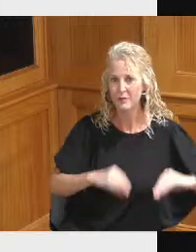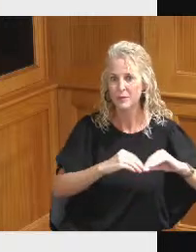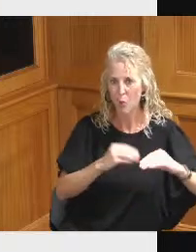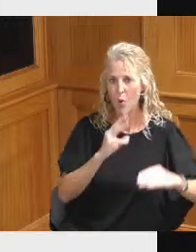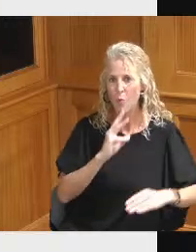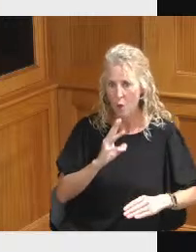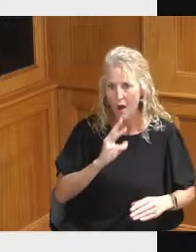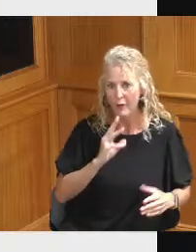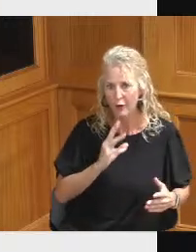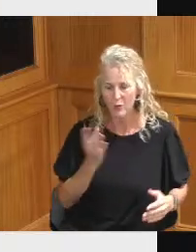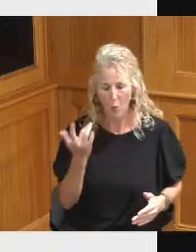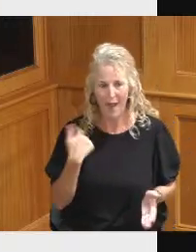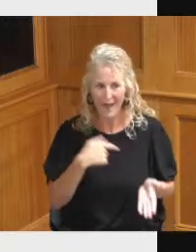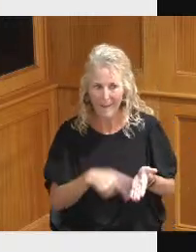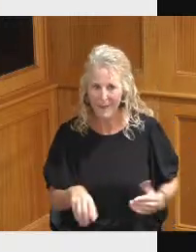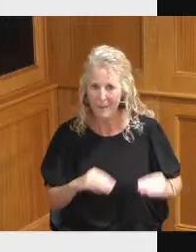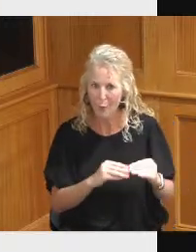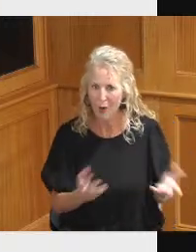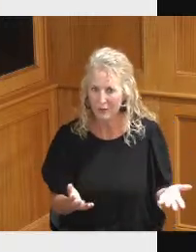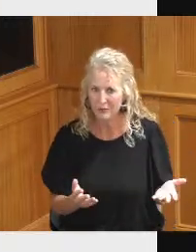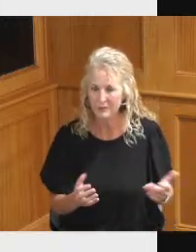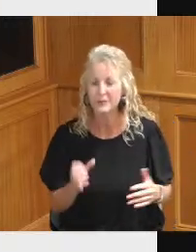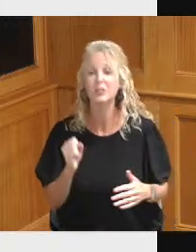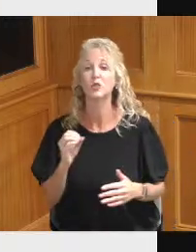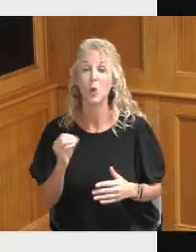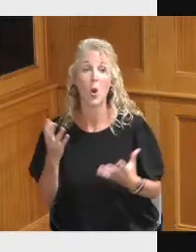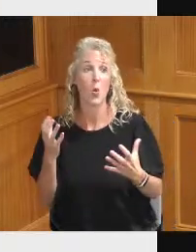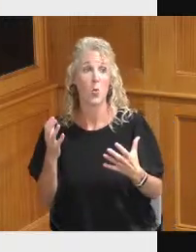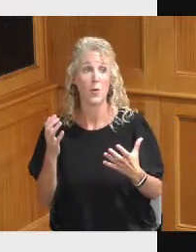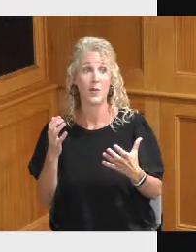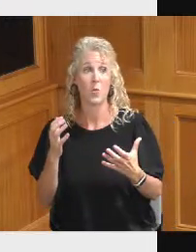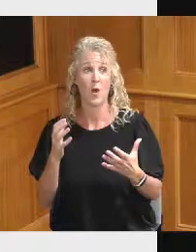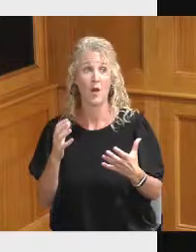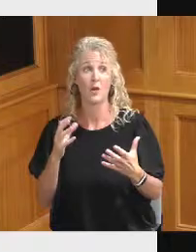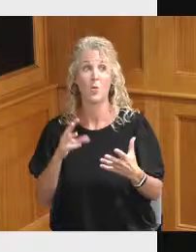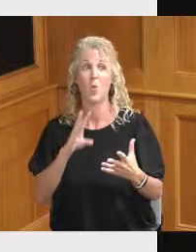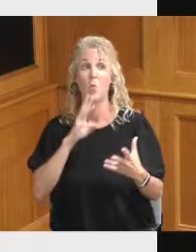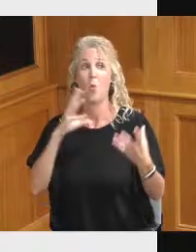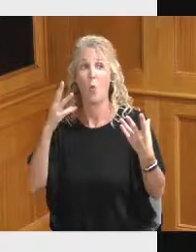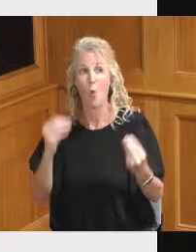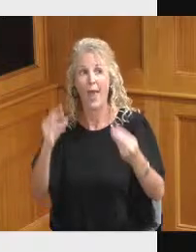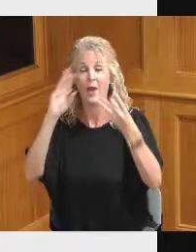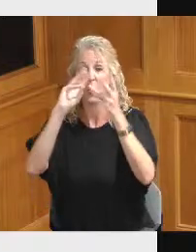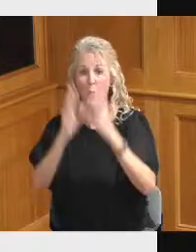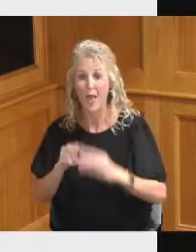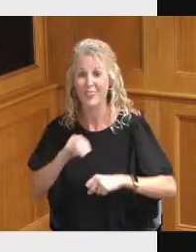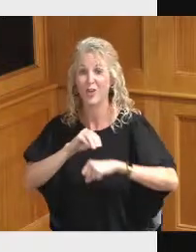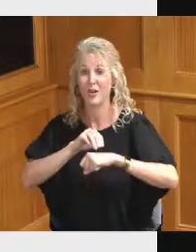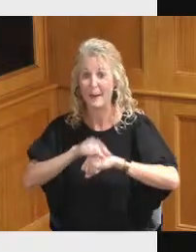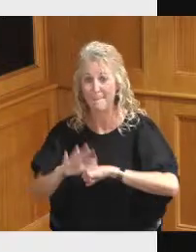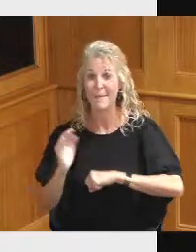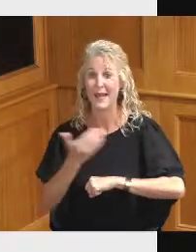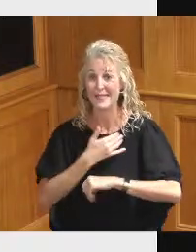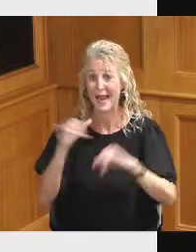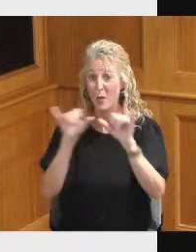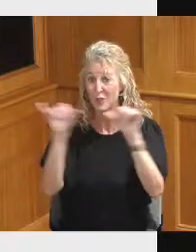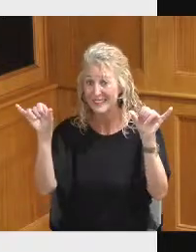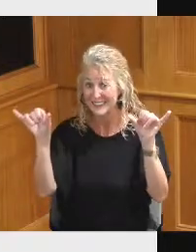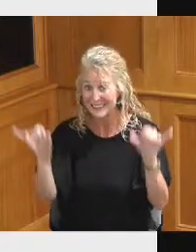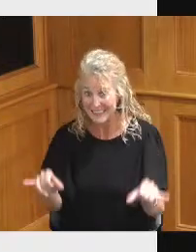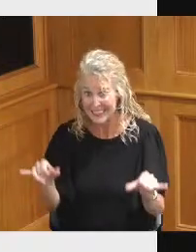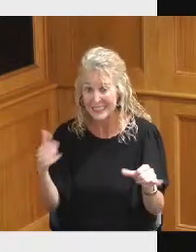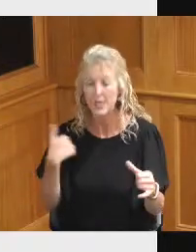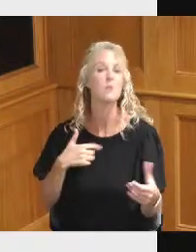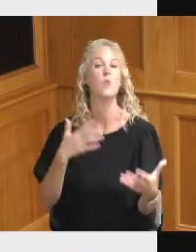residential customers, and they should be paying more. We want to reduce the wet weather impacts on MSD systems. So anything we can do to